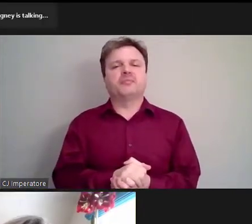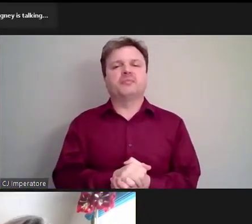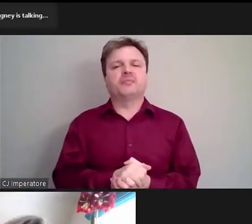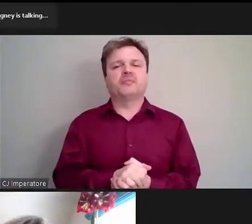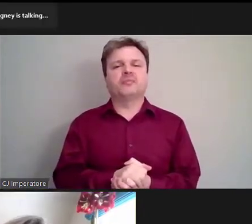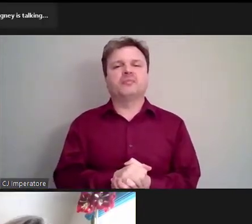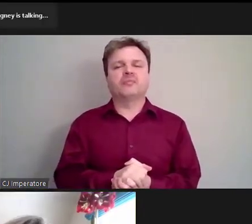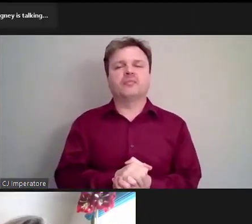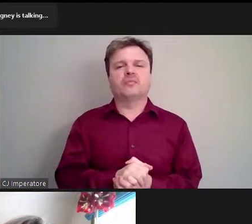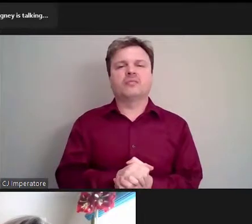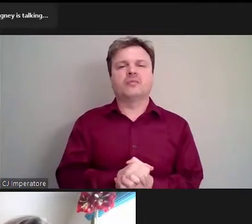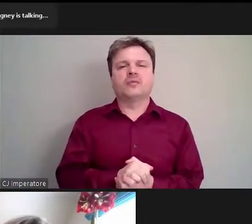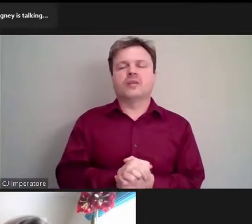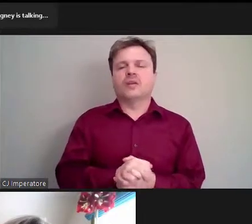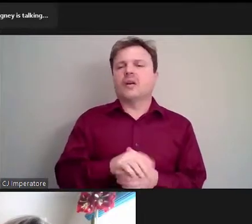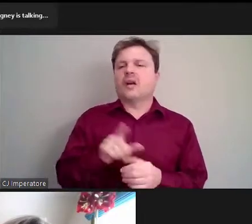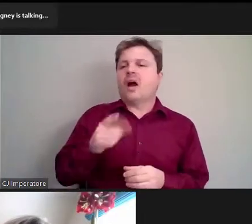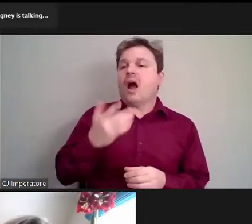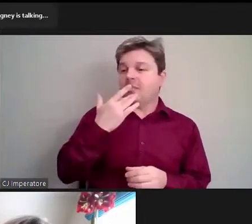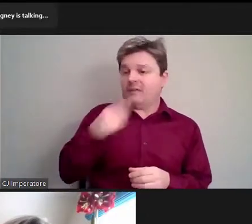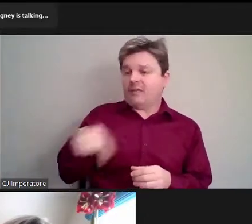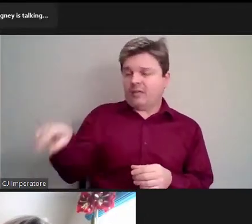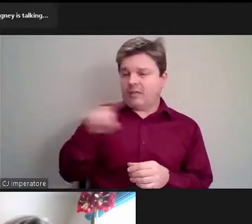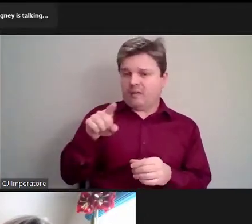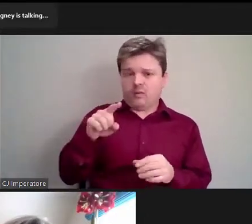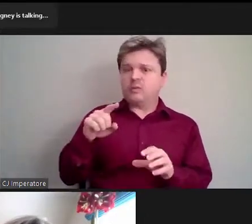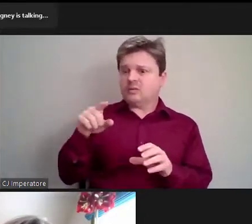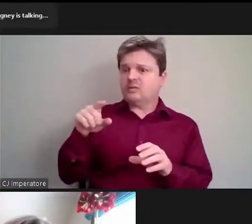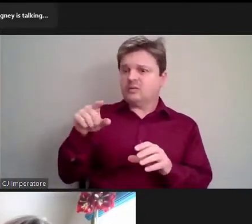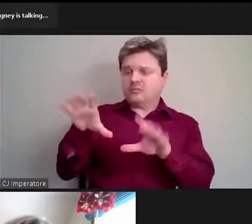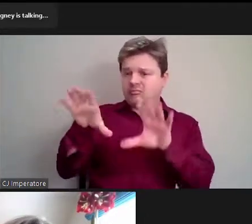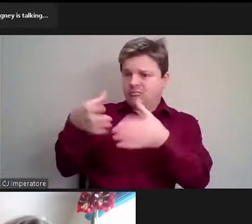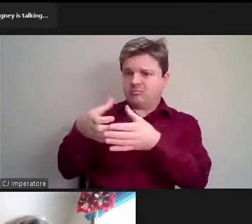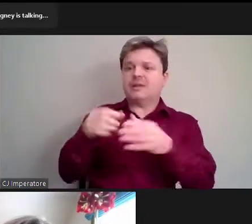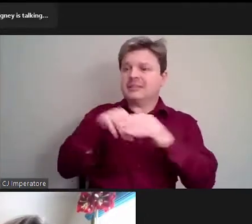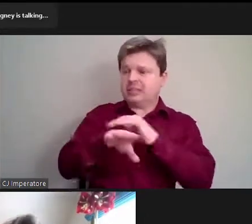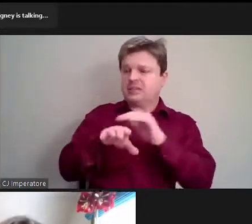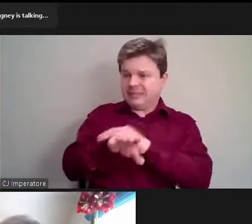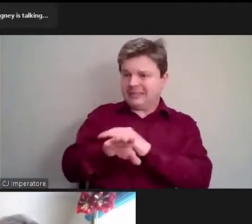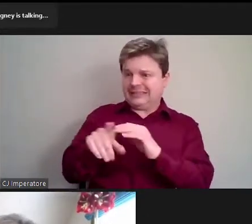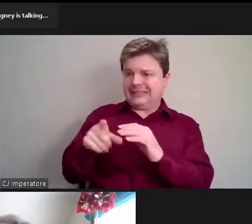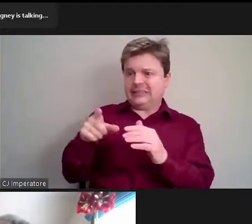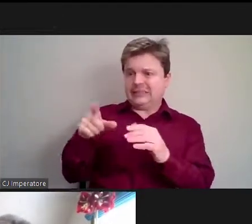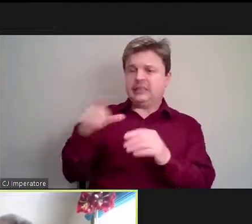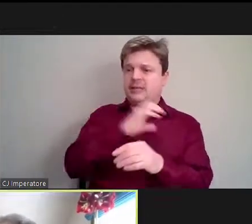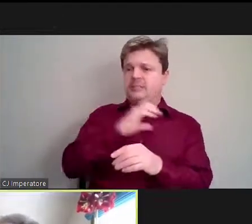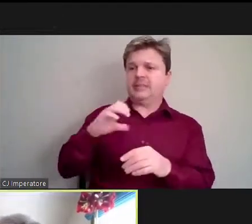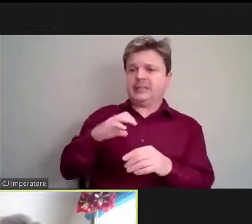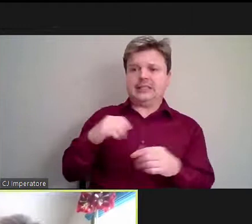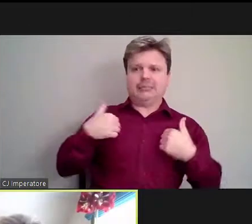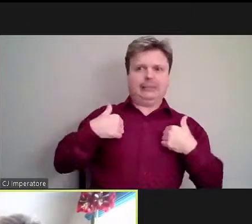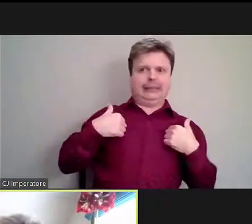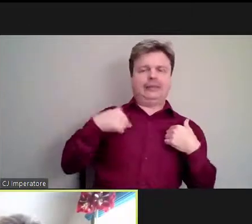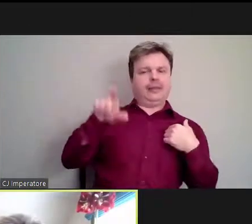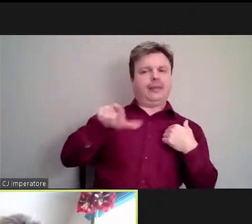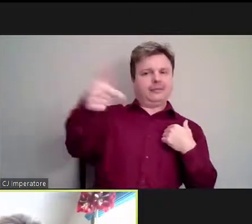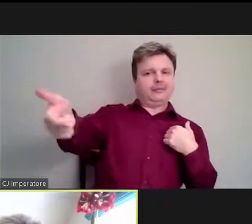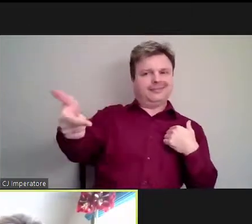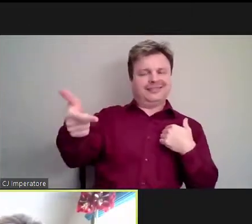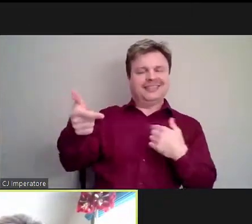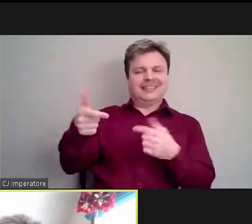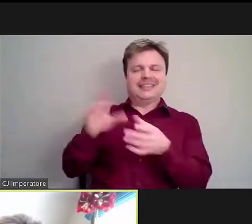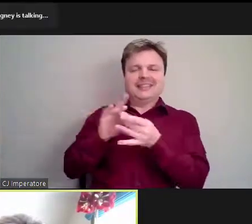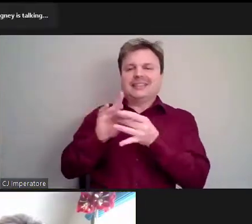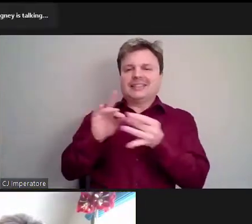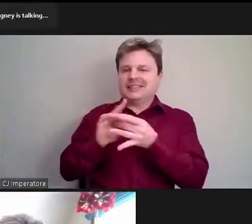I'd like for the folks on the accessibility committee to take the floor on this rather than me just bragging on them. Same thing for the folks who were in 495